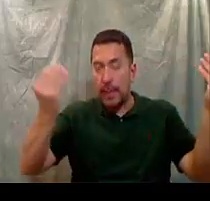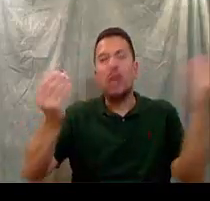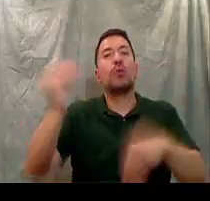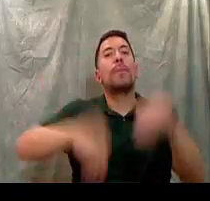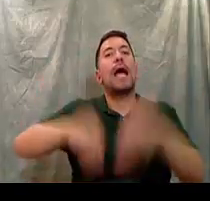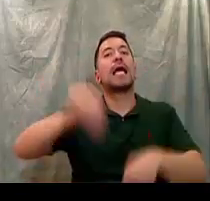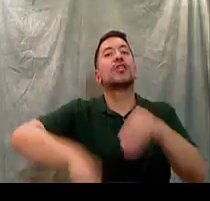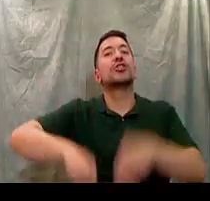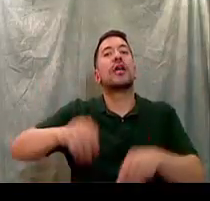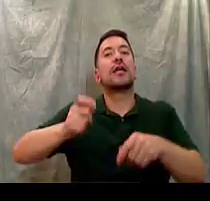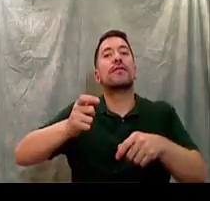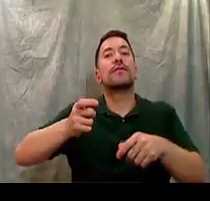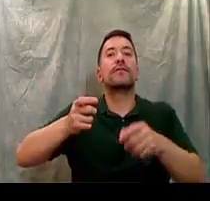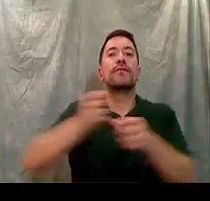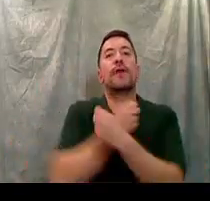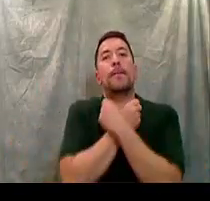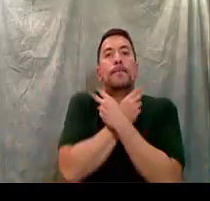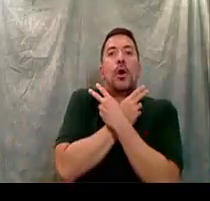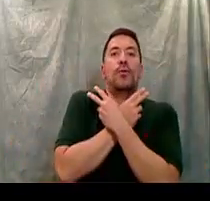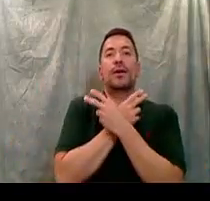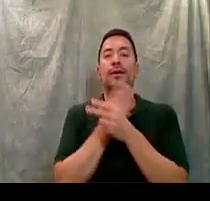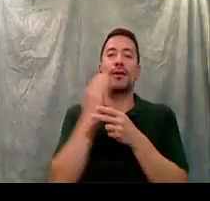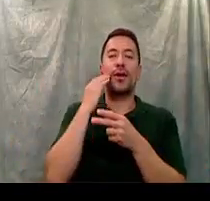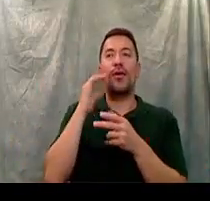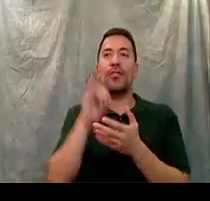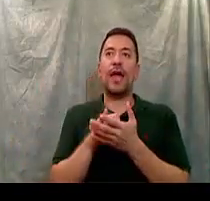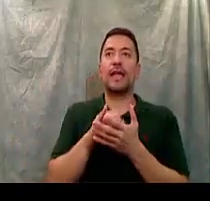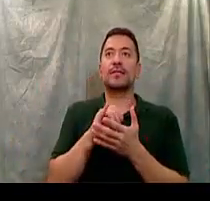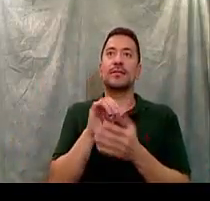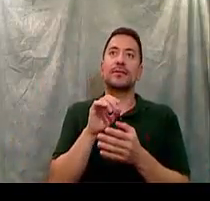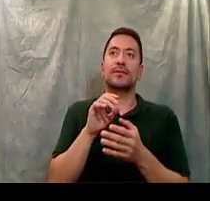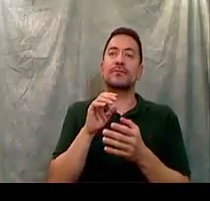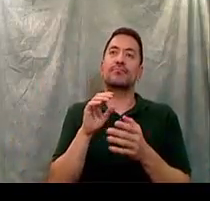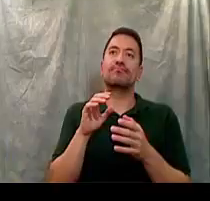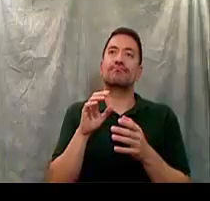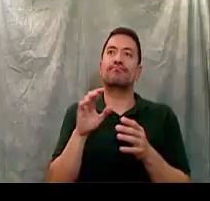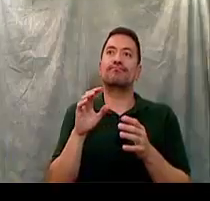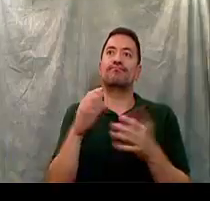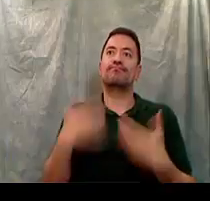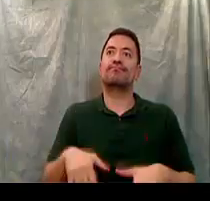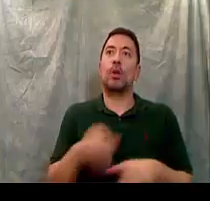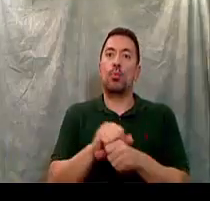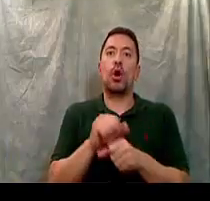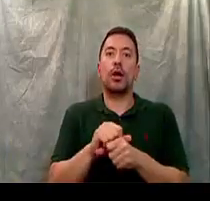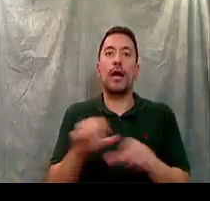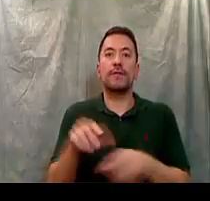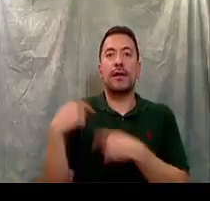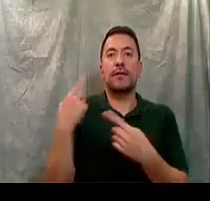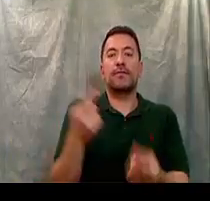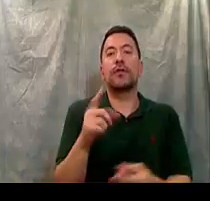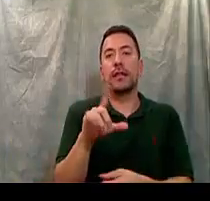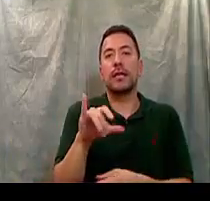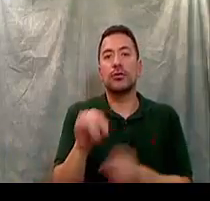on it, and articulate some next steps based on the work that was done through this mini literature review.